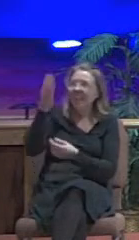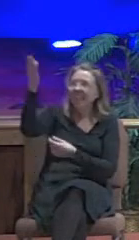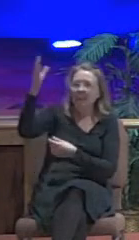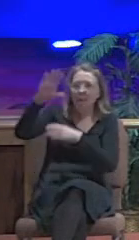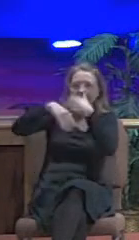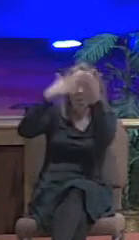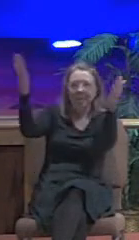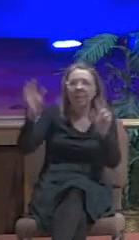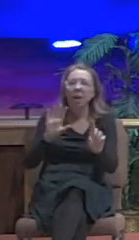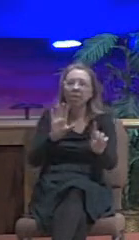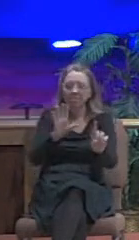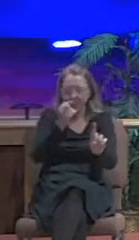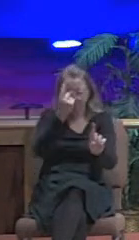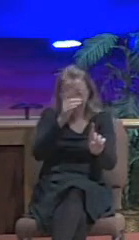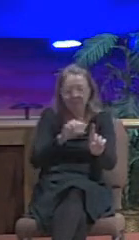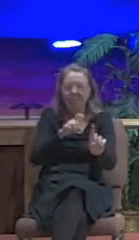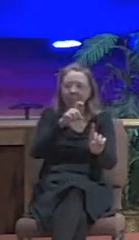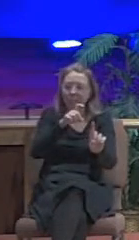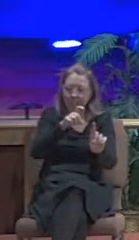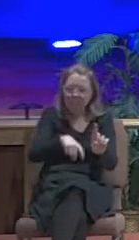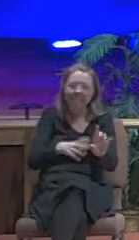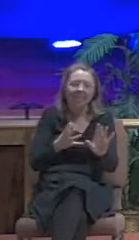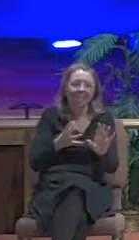saying we shouldn't do dishes.